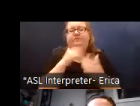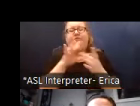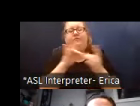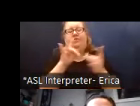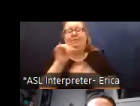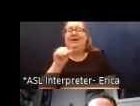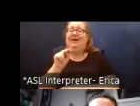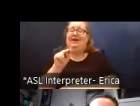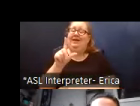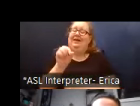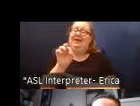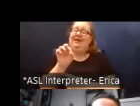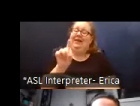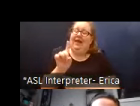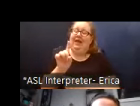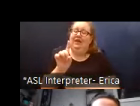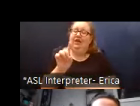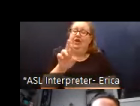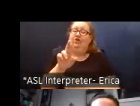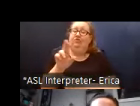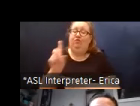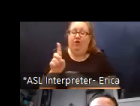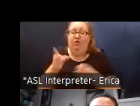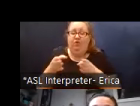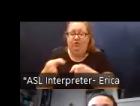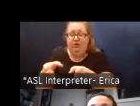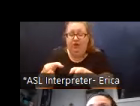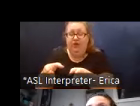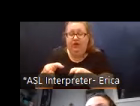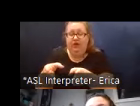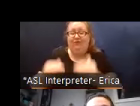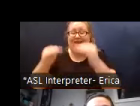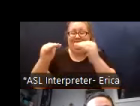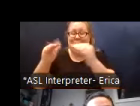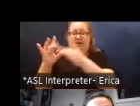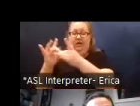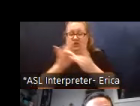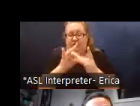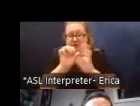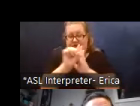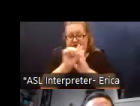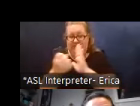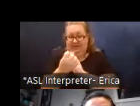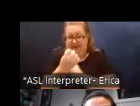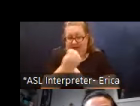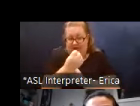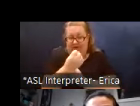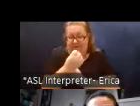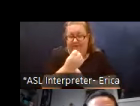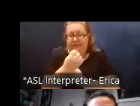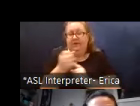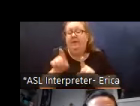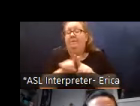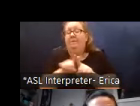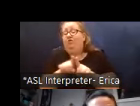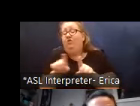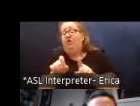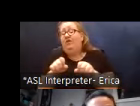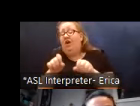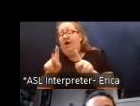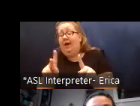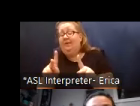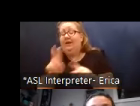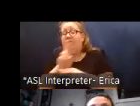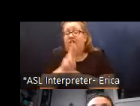road raising associated with this scenario, but there's also opportunities to leverage the walkways